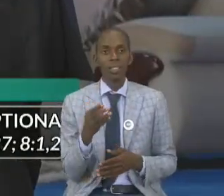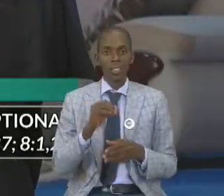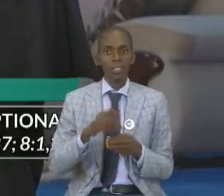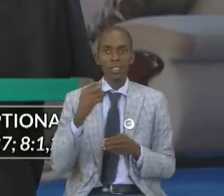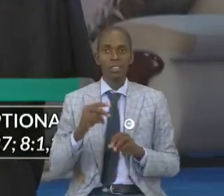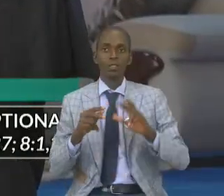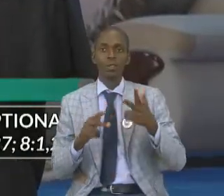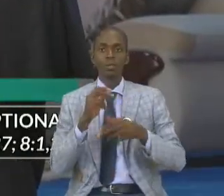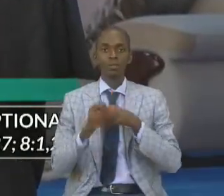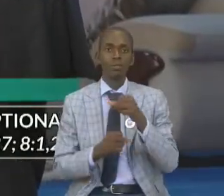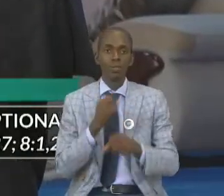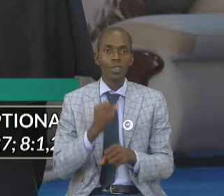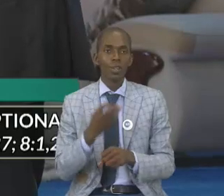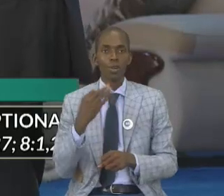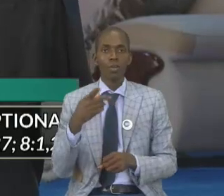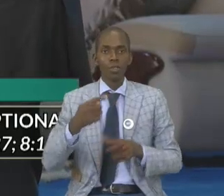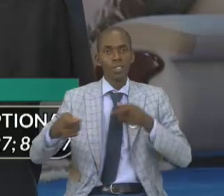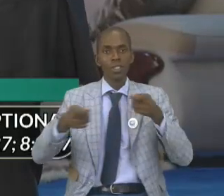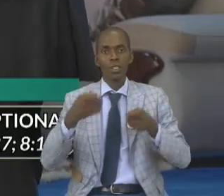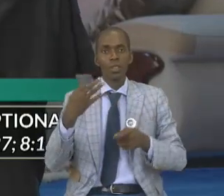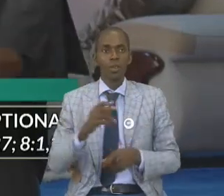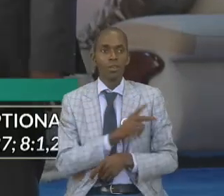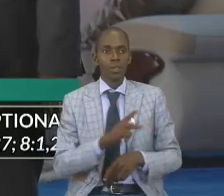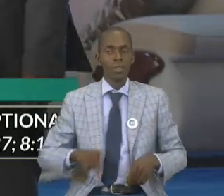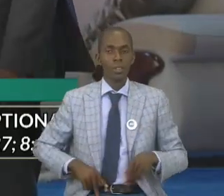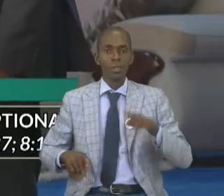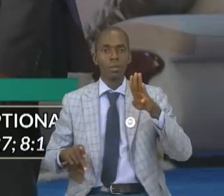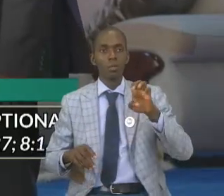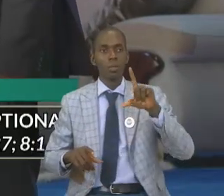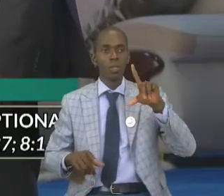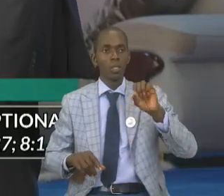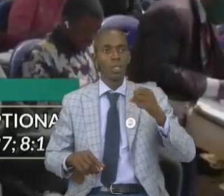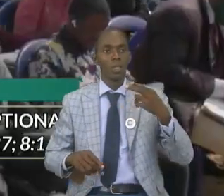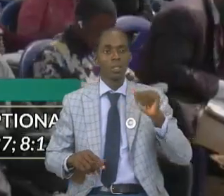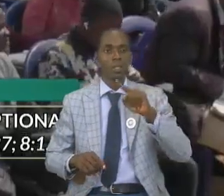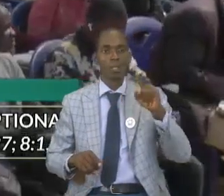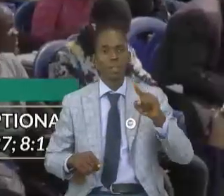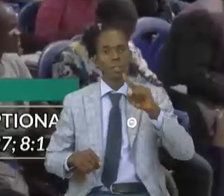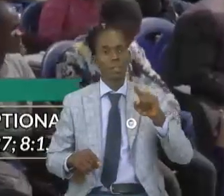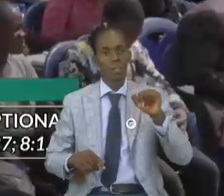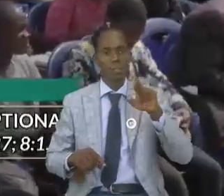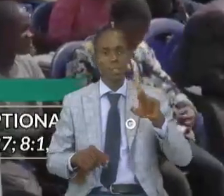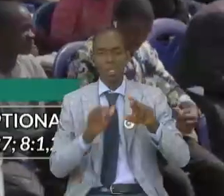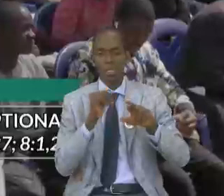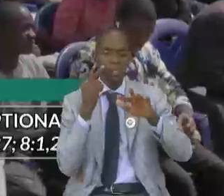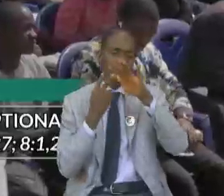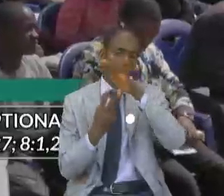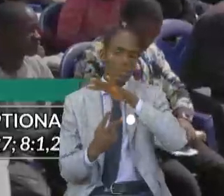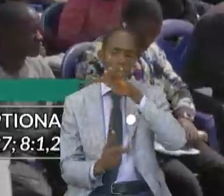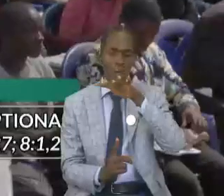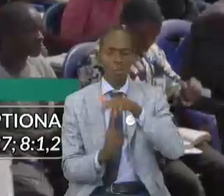third year of the reign of Belshazzar, a vision appeared unto me. A